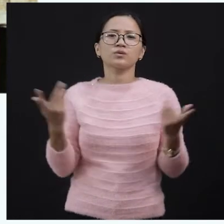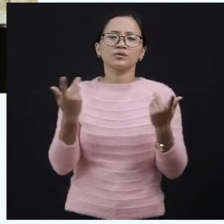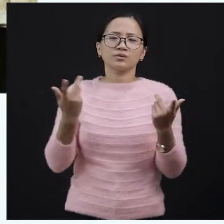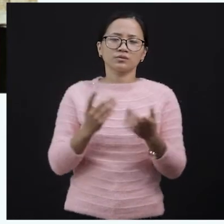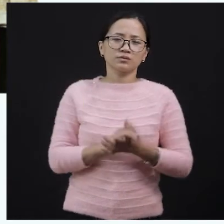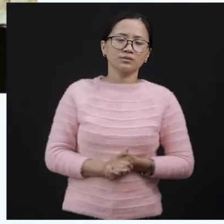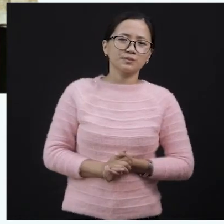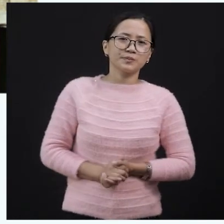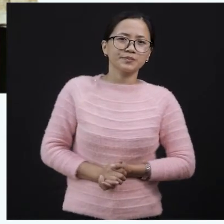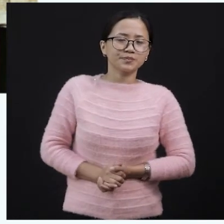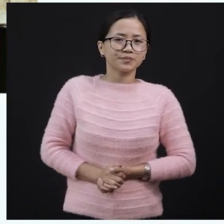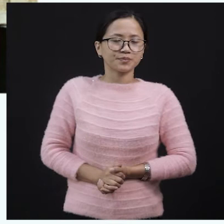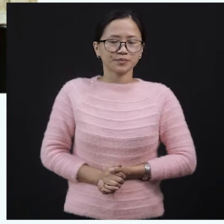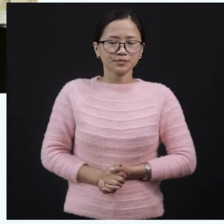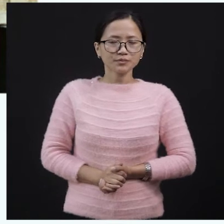is there inside.